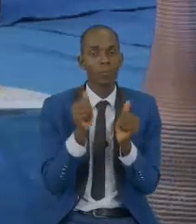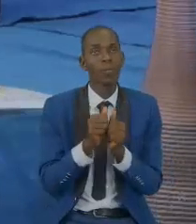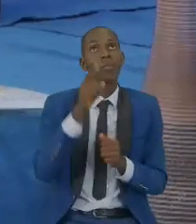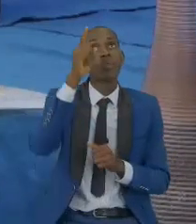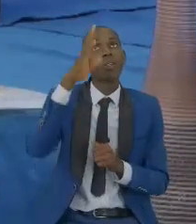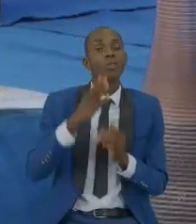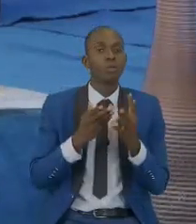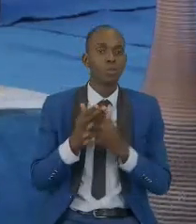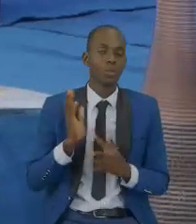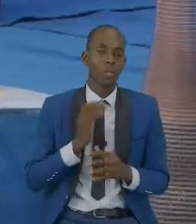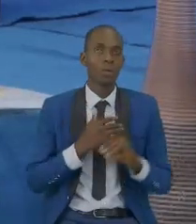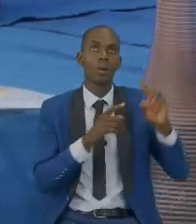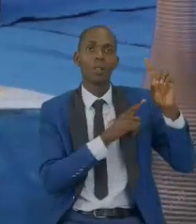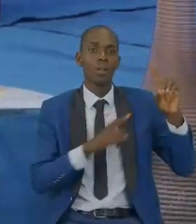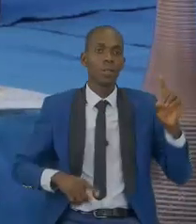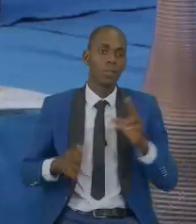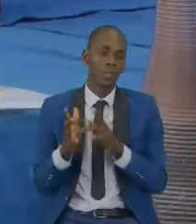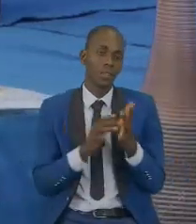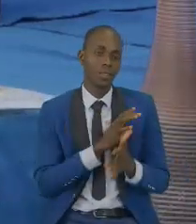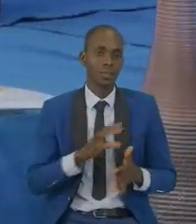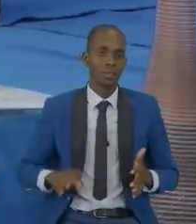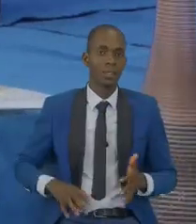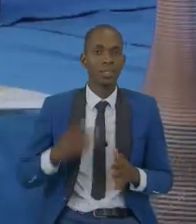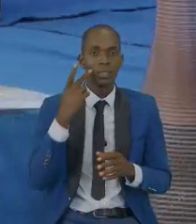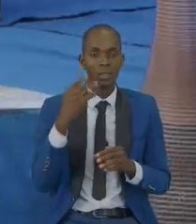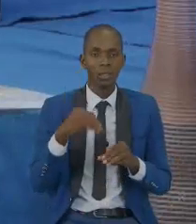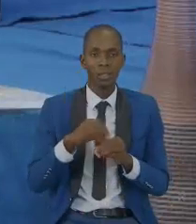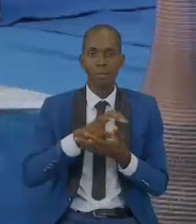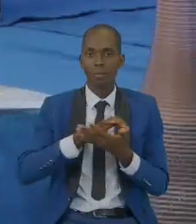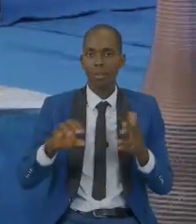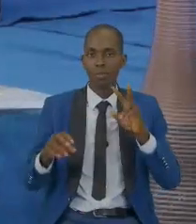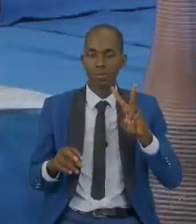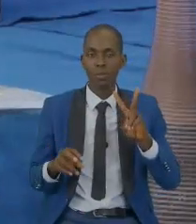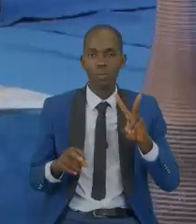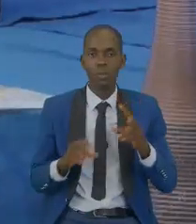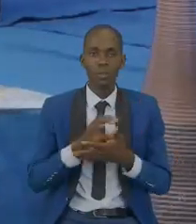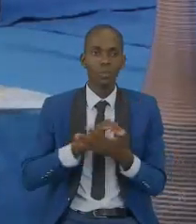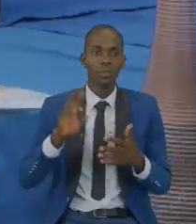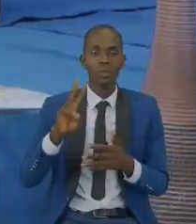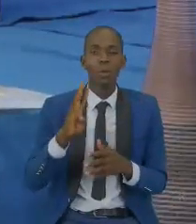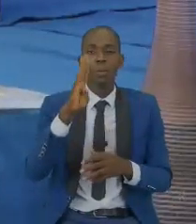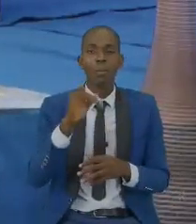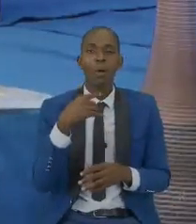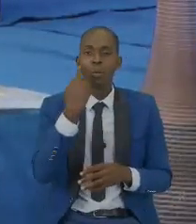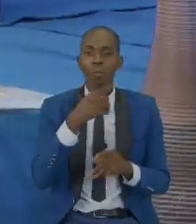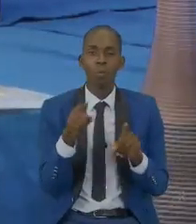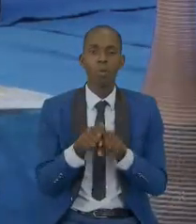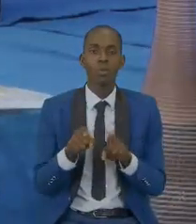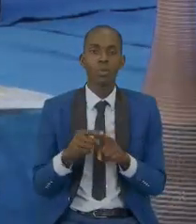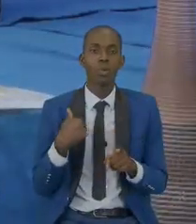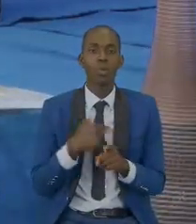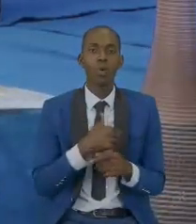our Lord Jesus Christ. Look at verse 2 there. In verse 2, by whom also we